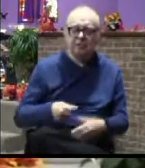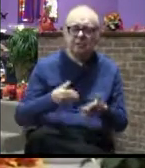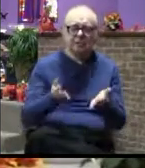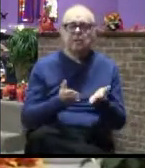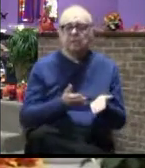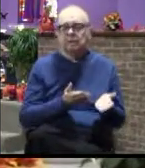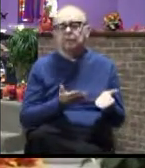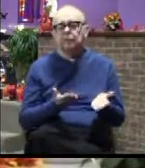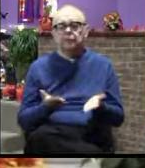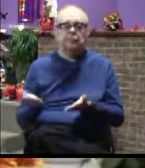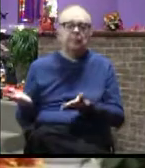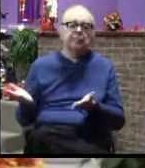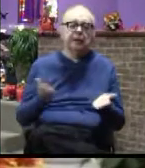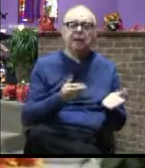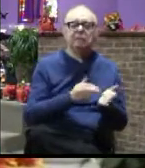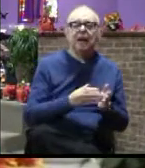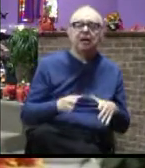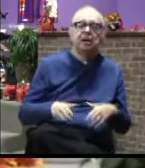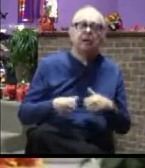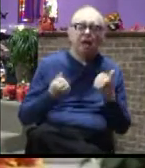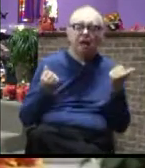That he wants to bring us alive.